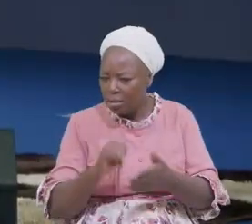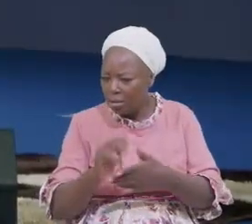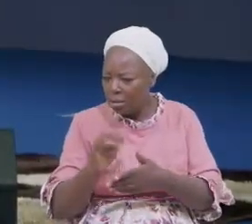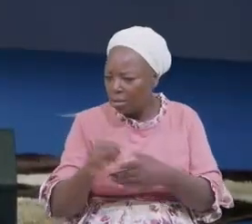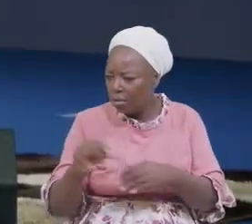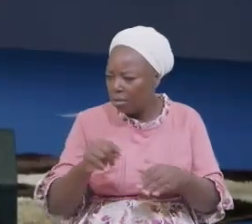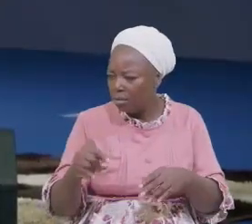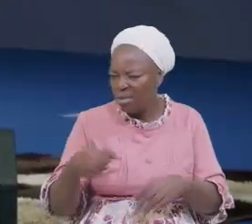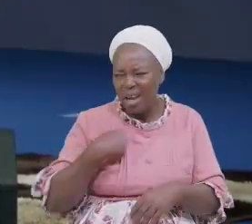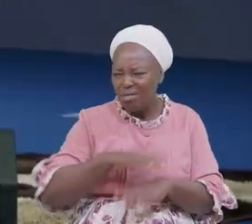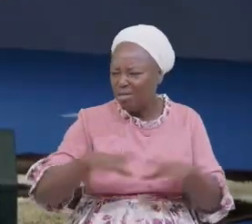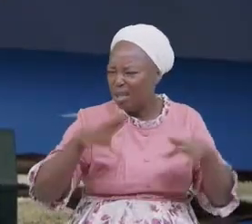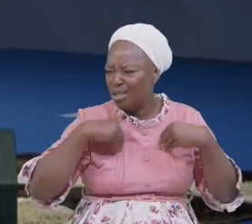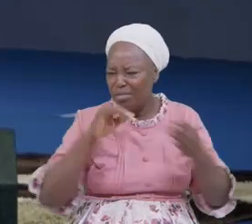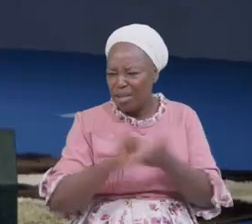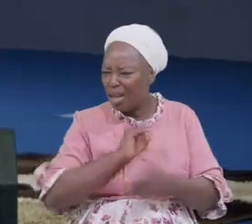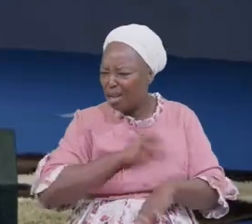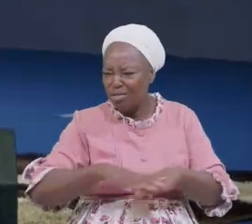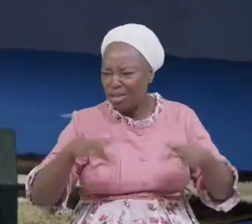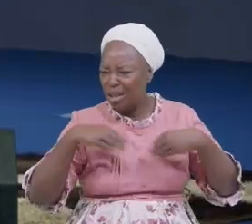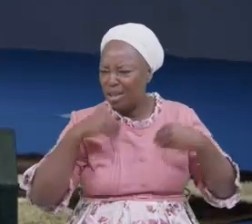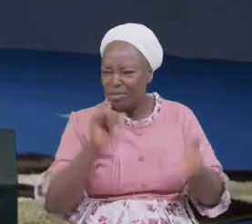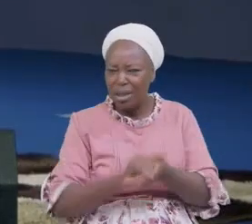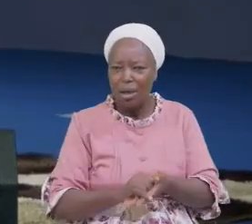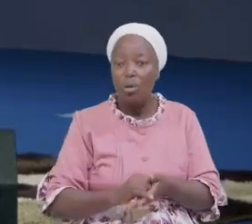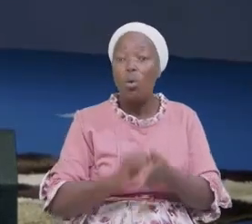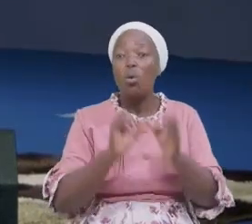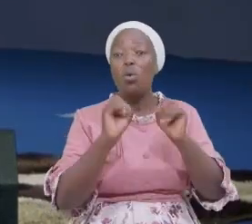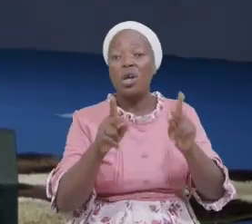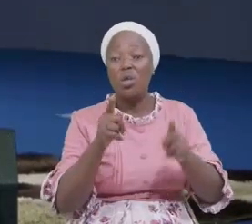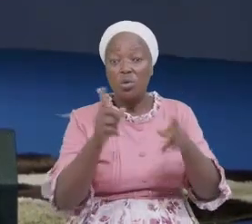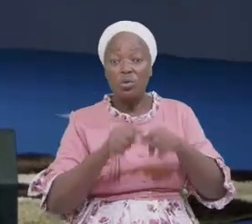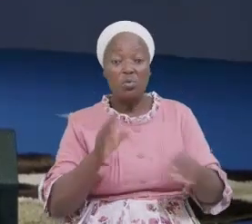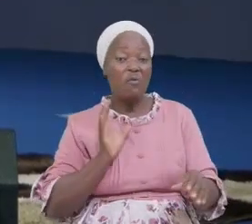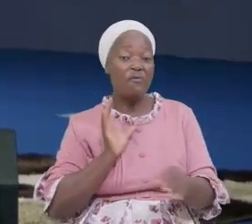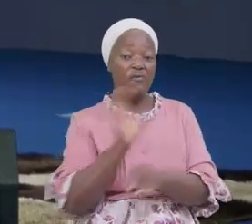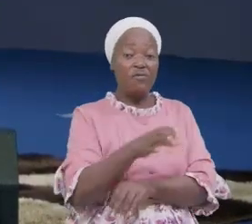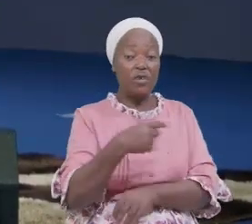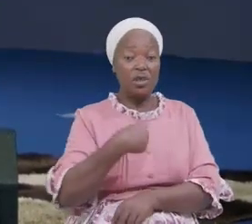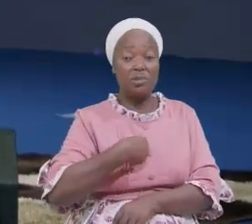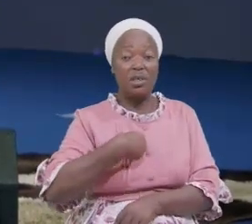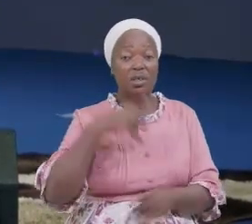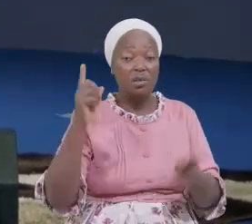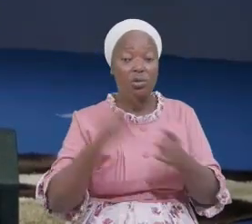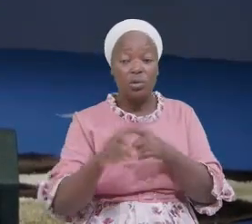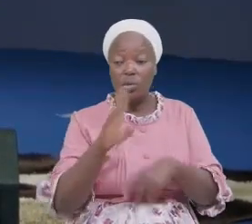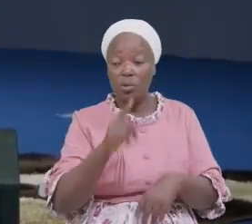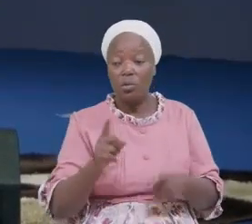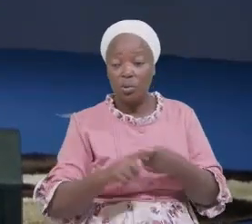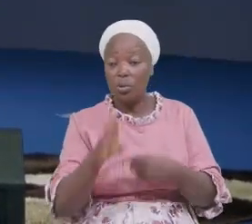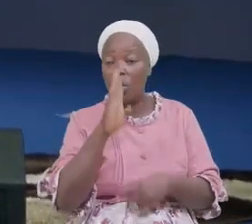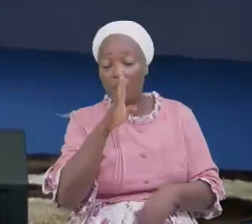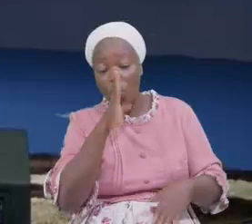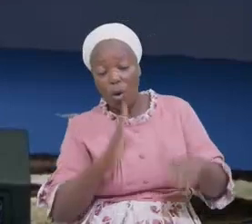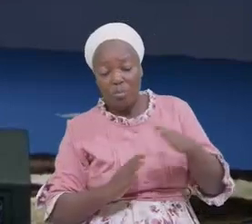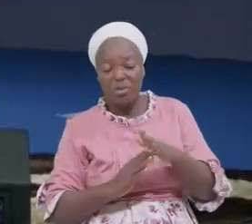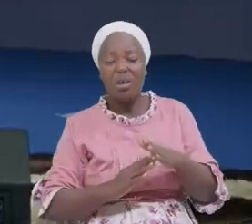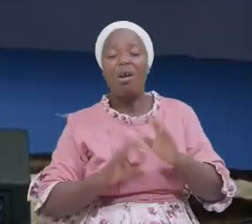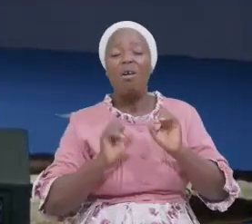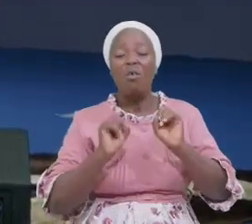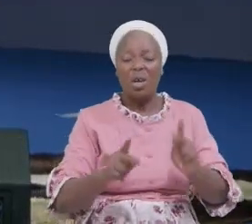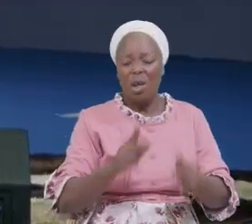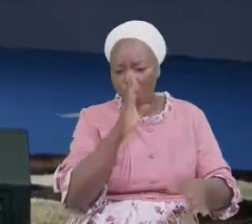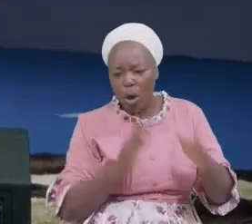that. I don't accept that. Okay, if you want to force me to be humble, humble me. That's going